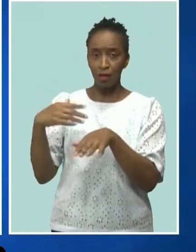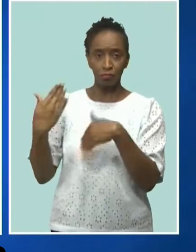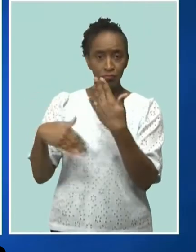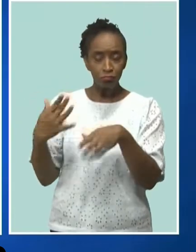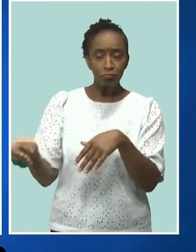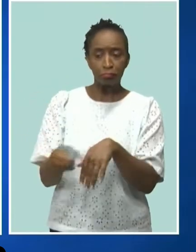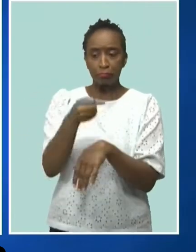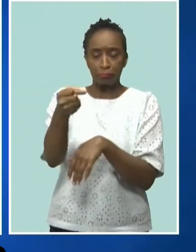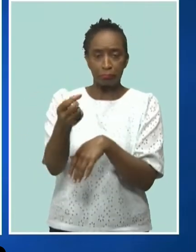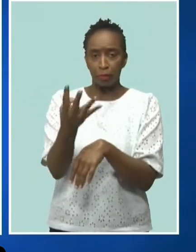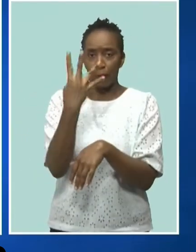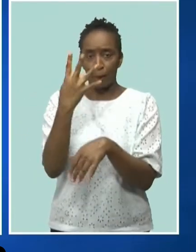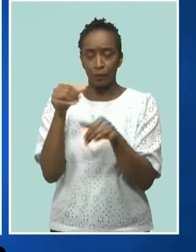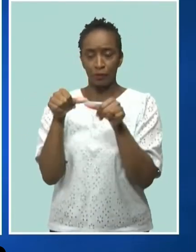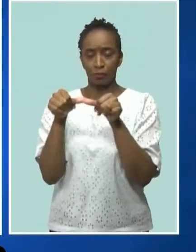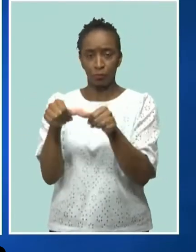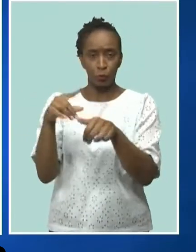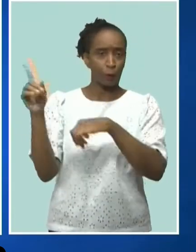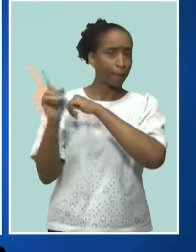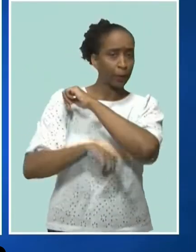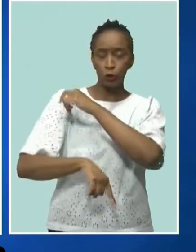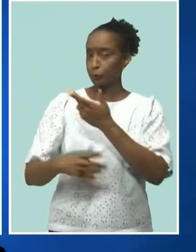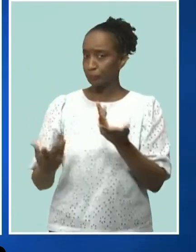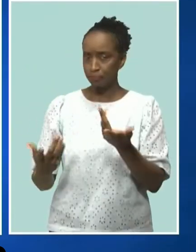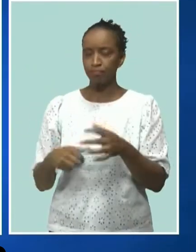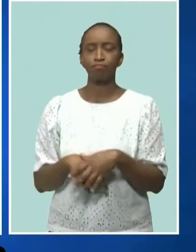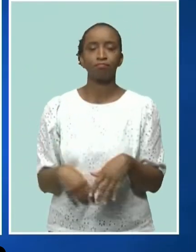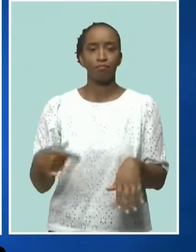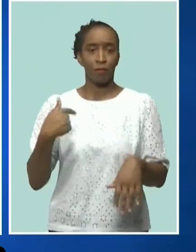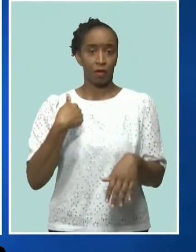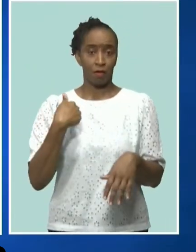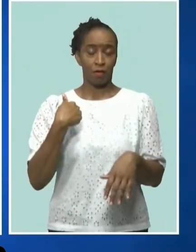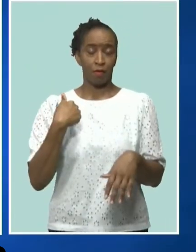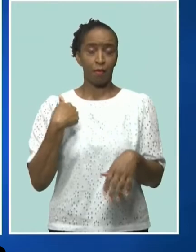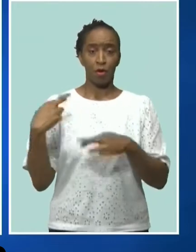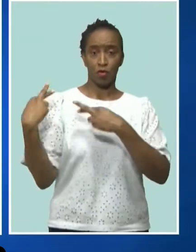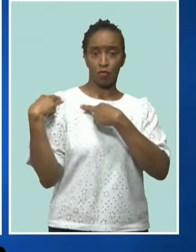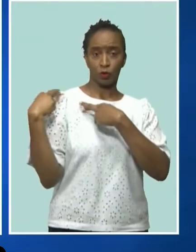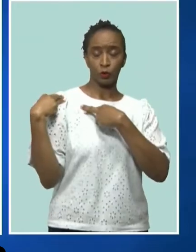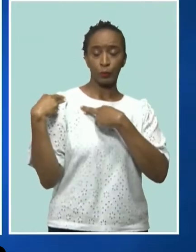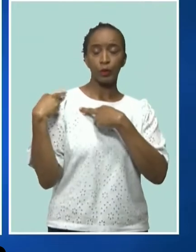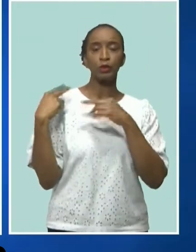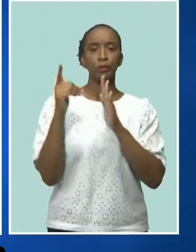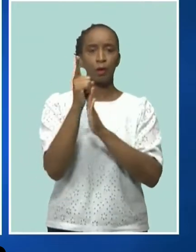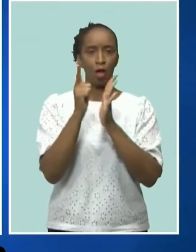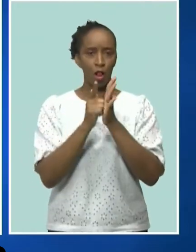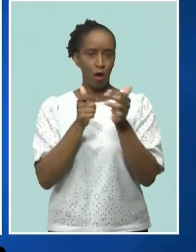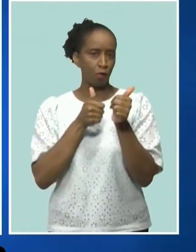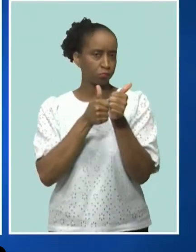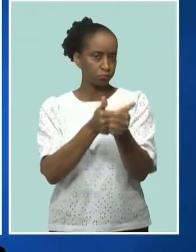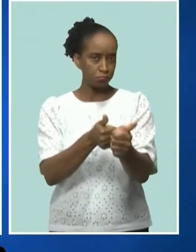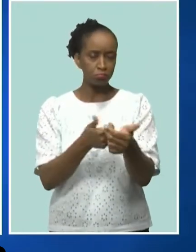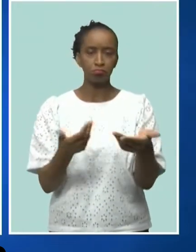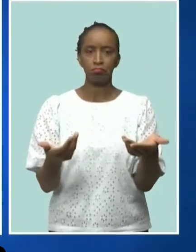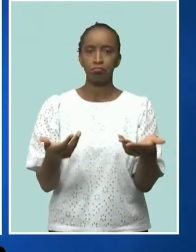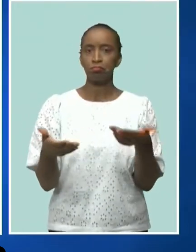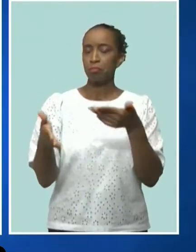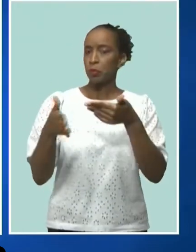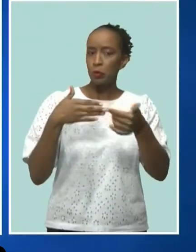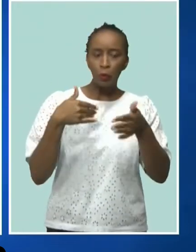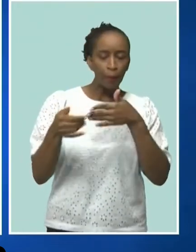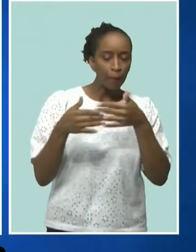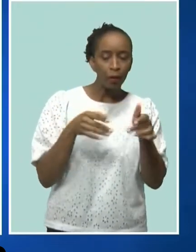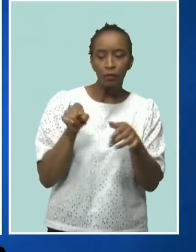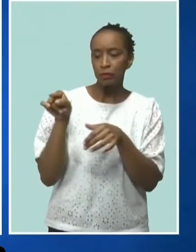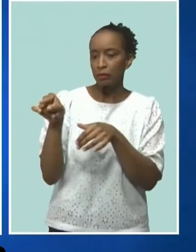the accused or the rights of the upstanding citizen, it's all the same to me. Rights are rights.